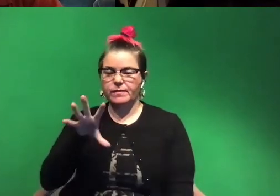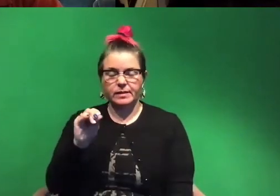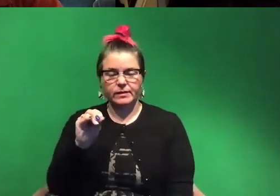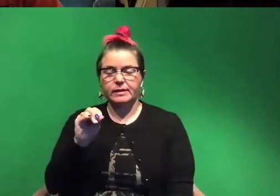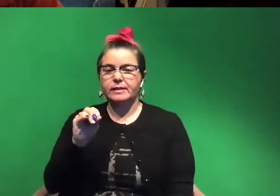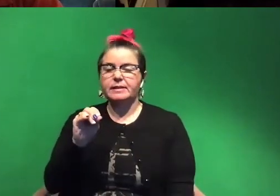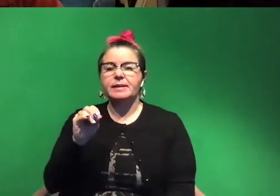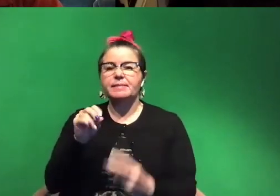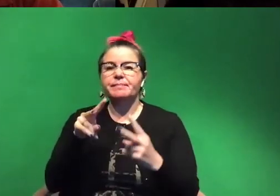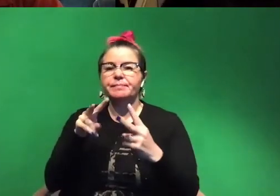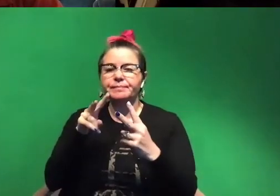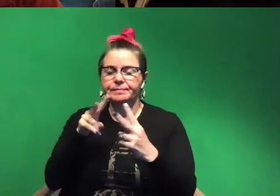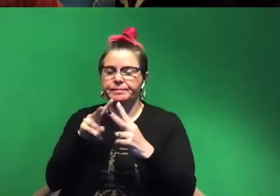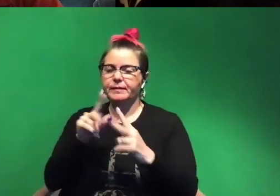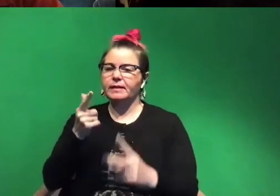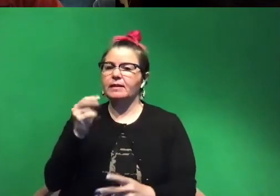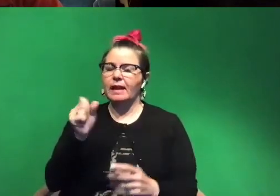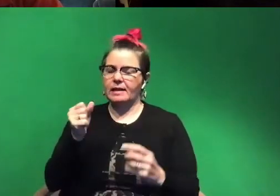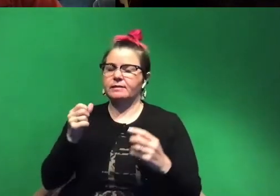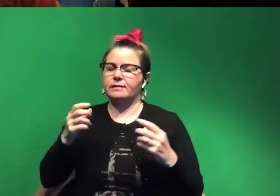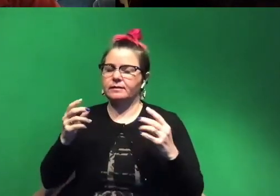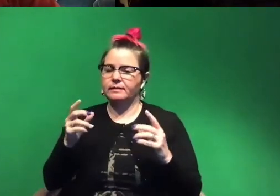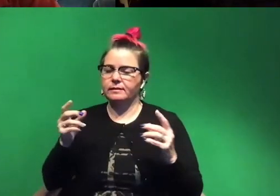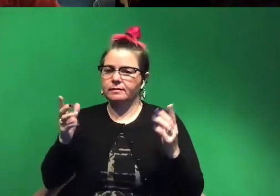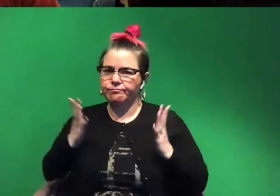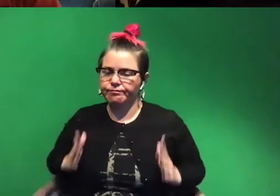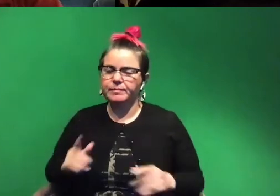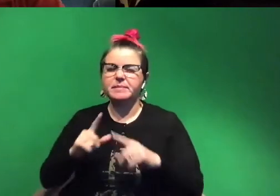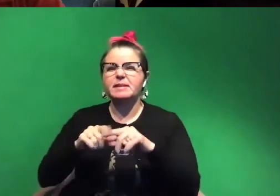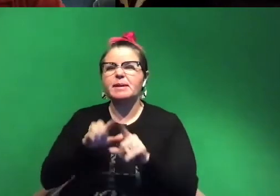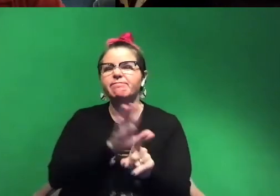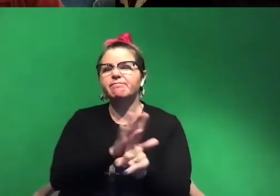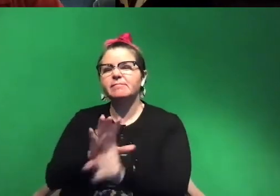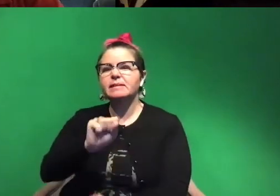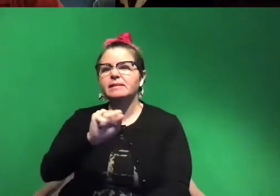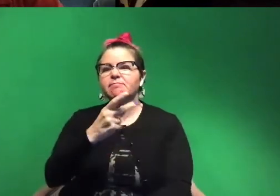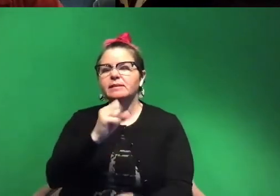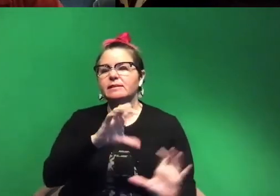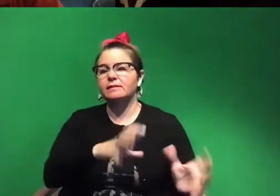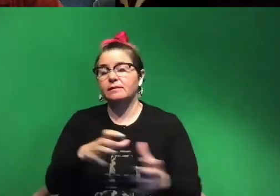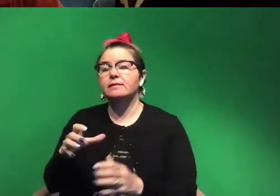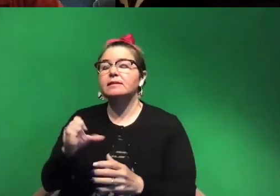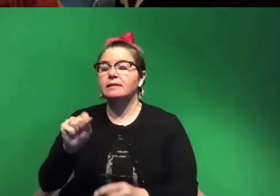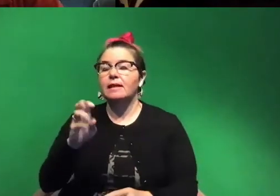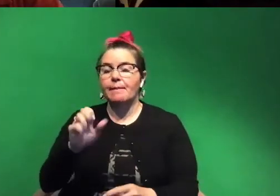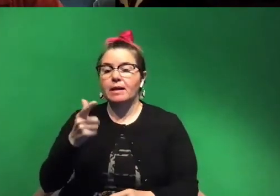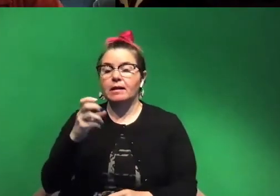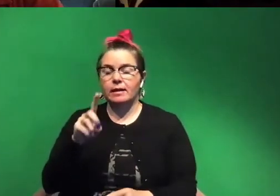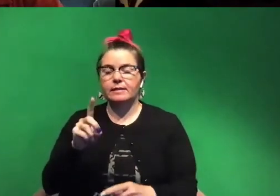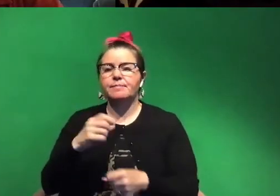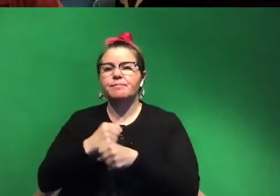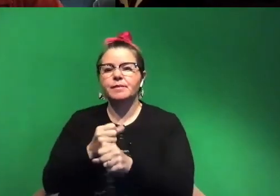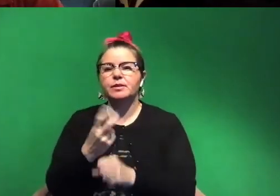pairs of glands can be found on a hagfish. It depends on the species. And these slime glands produce these two